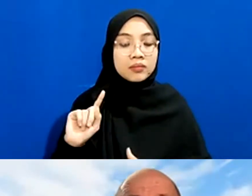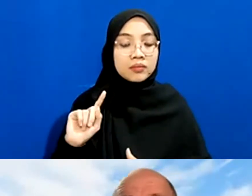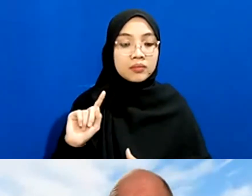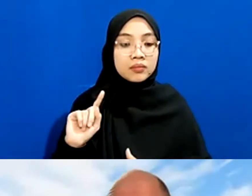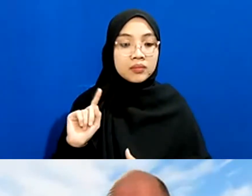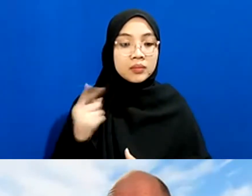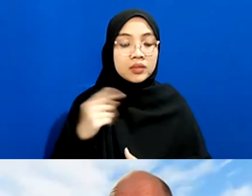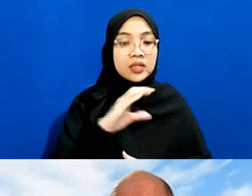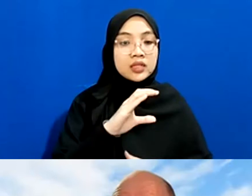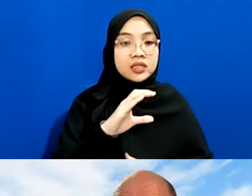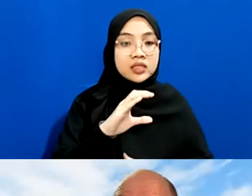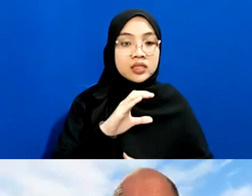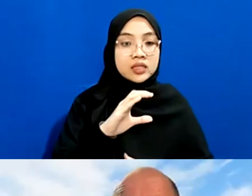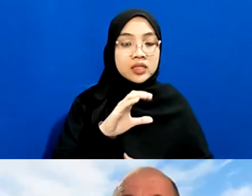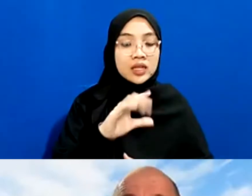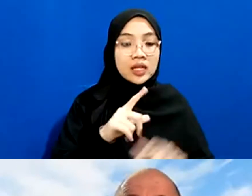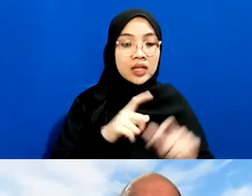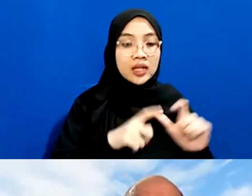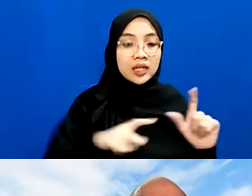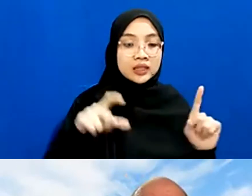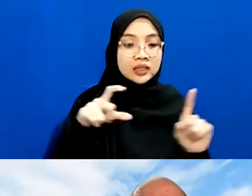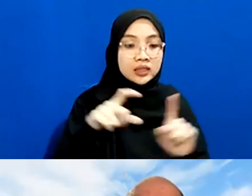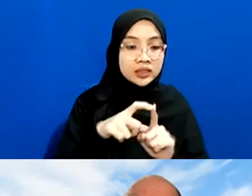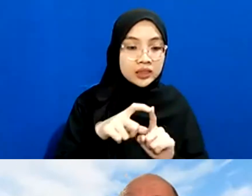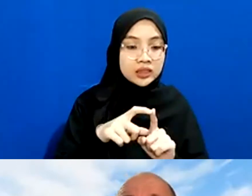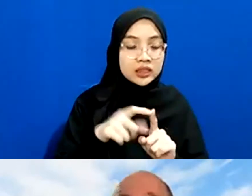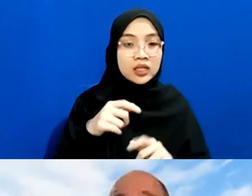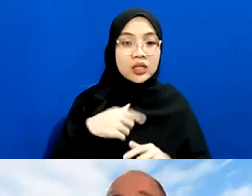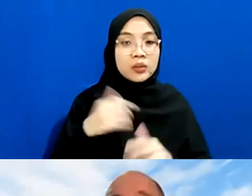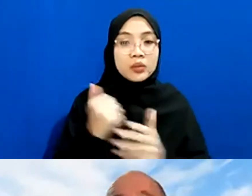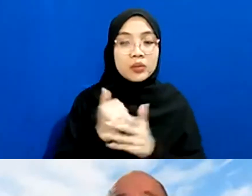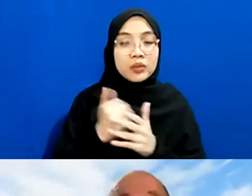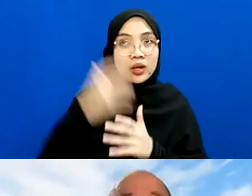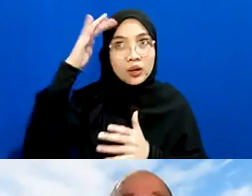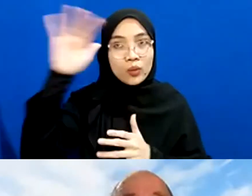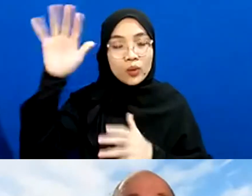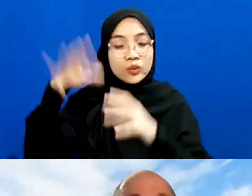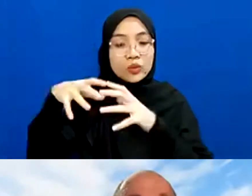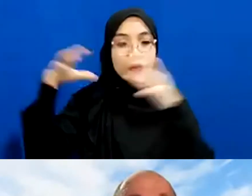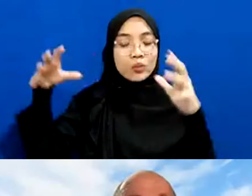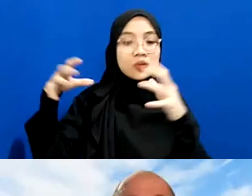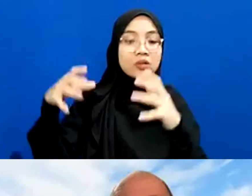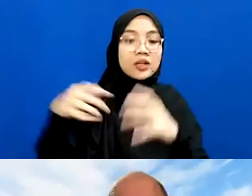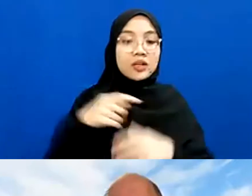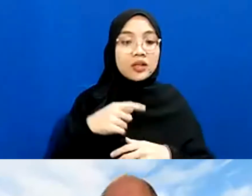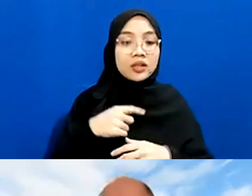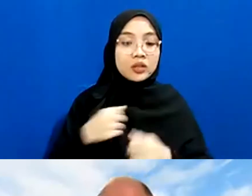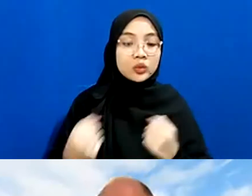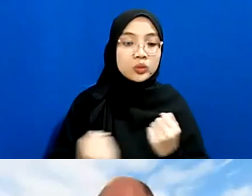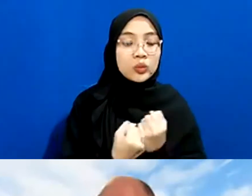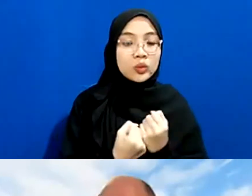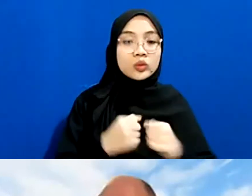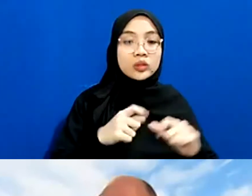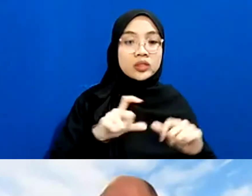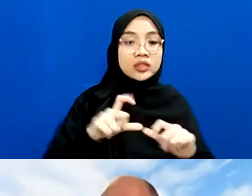CLSD organized this summer course. So it's our big expectation and our support to CLSD for